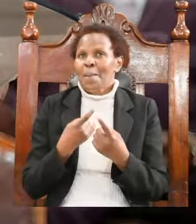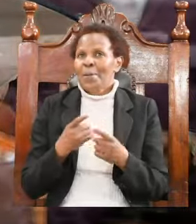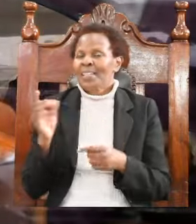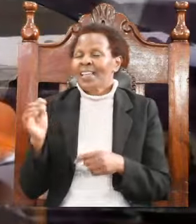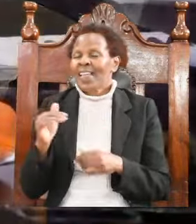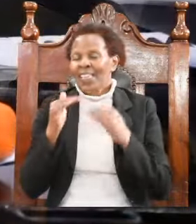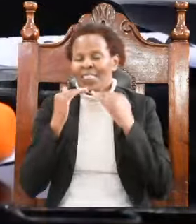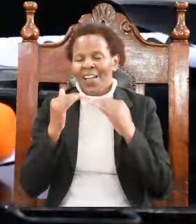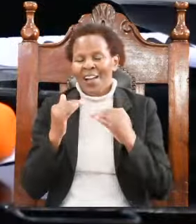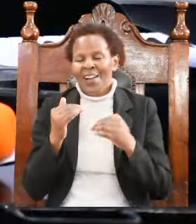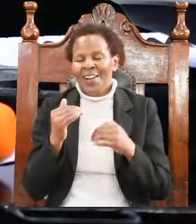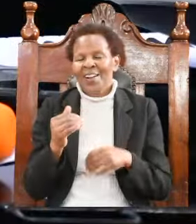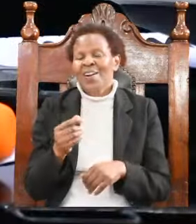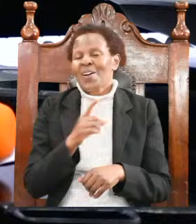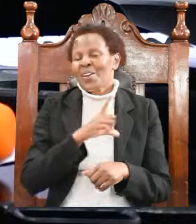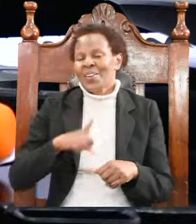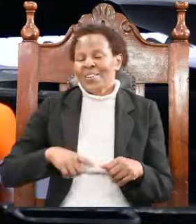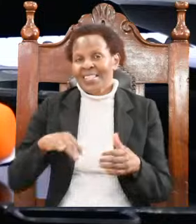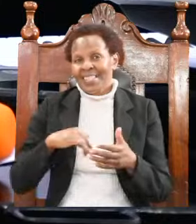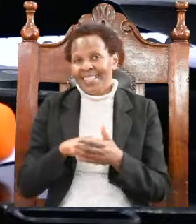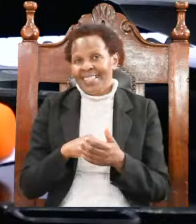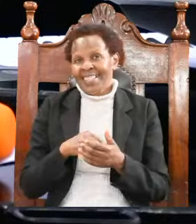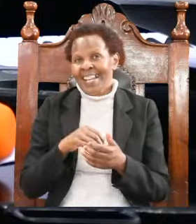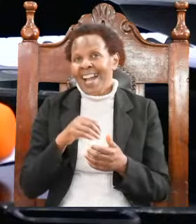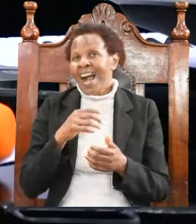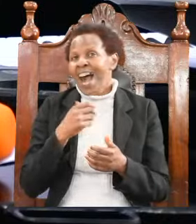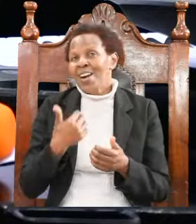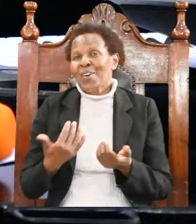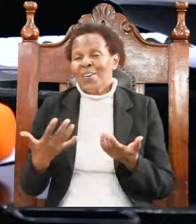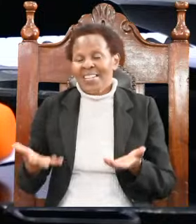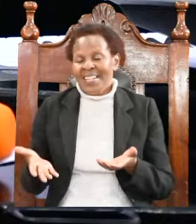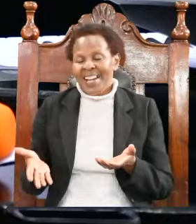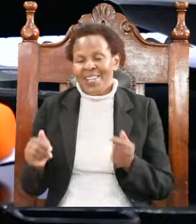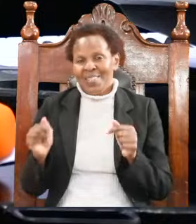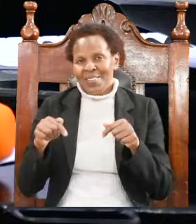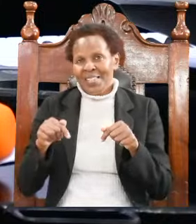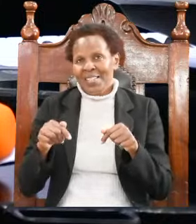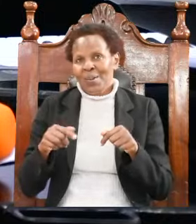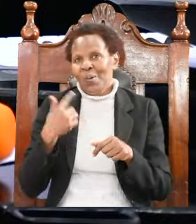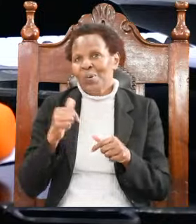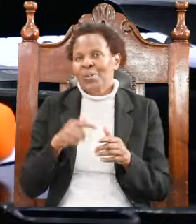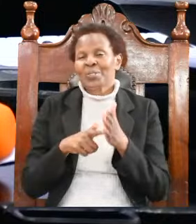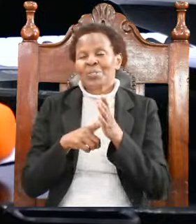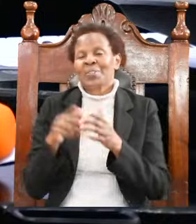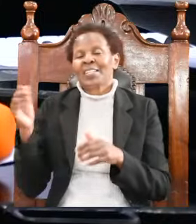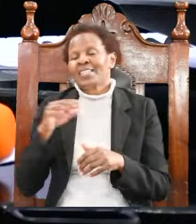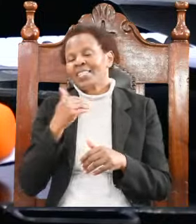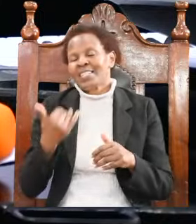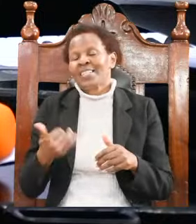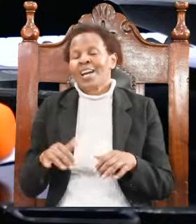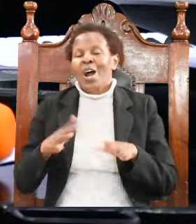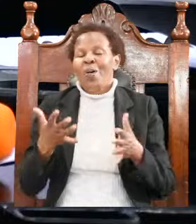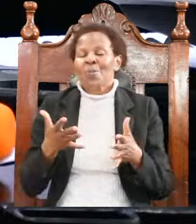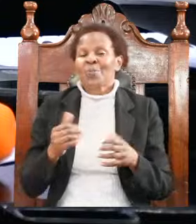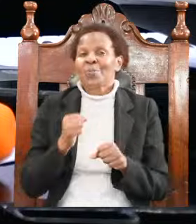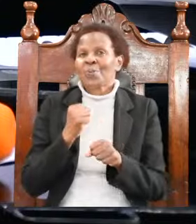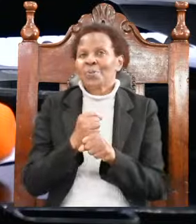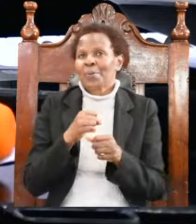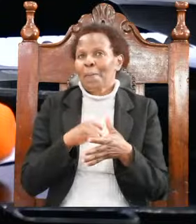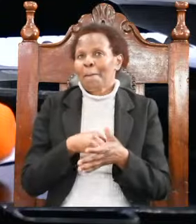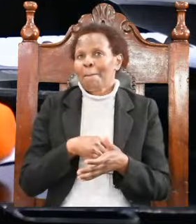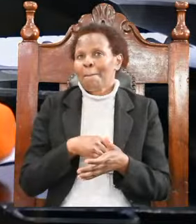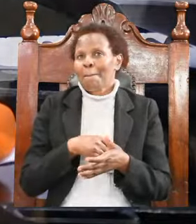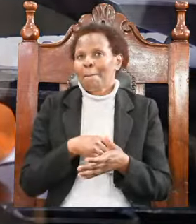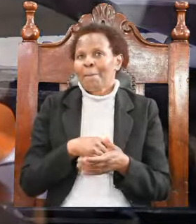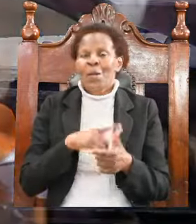uncle is here in church today. Bwana asifiwe. He's the one who showed him how to ride that bike.